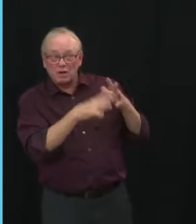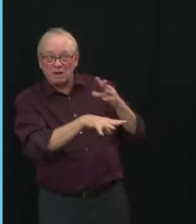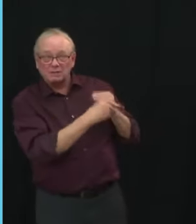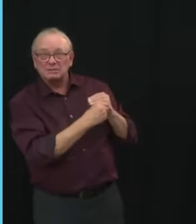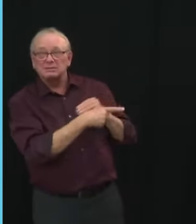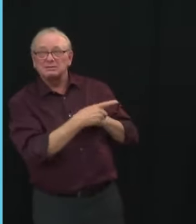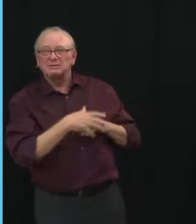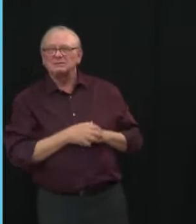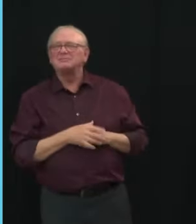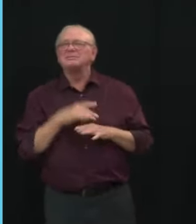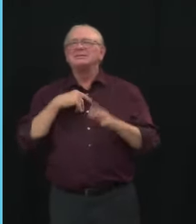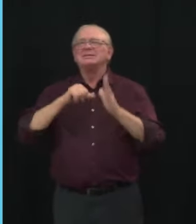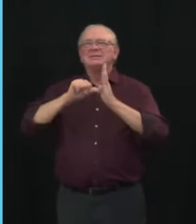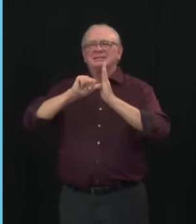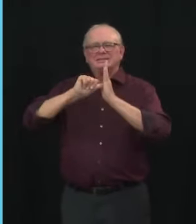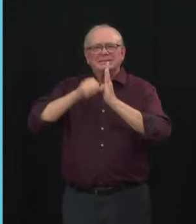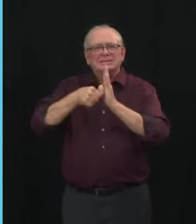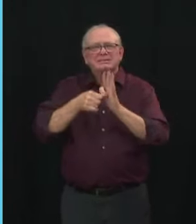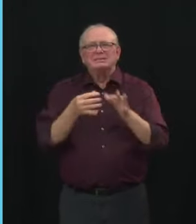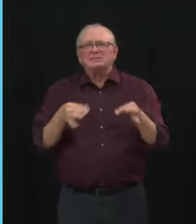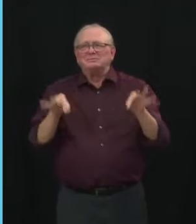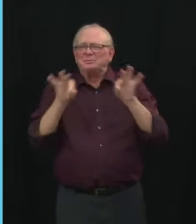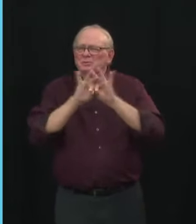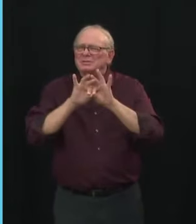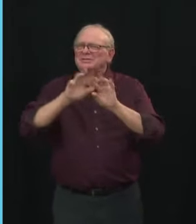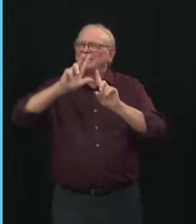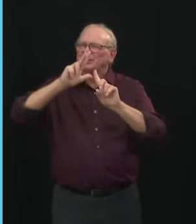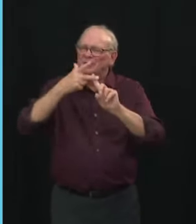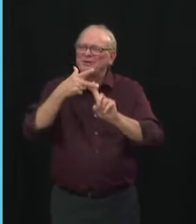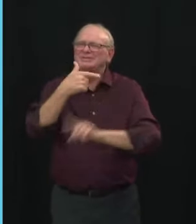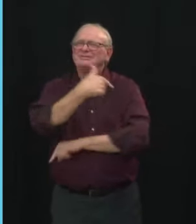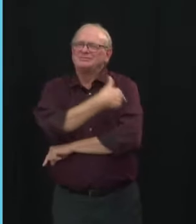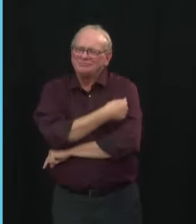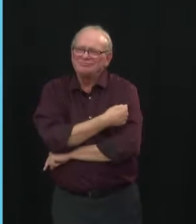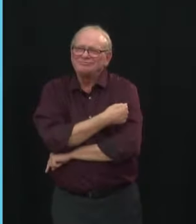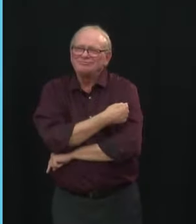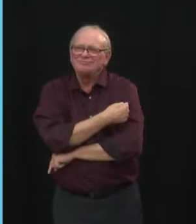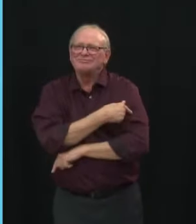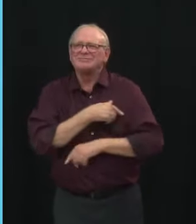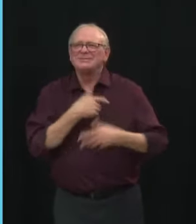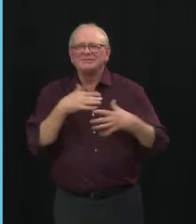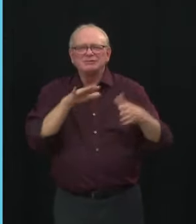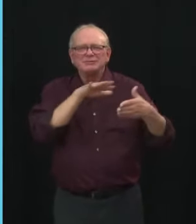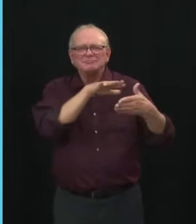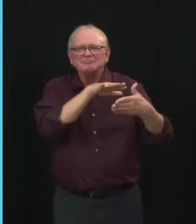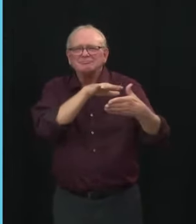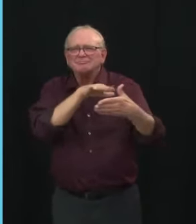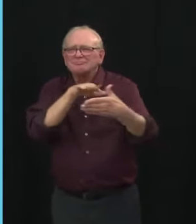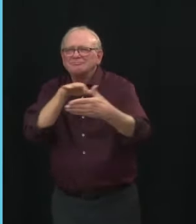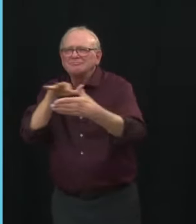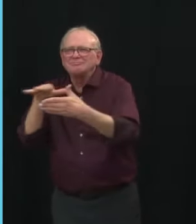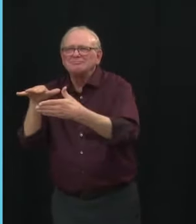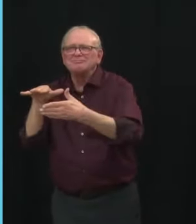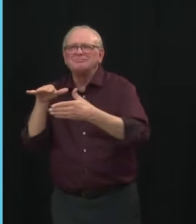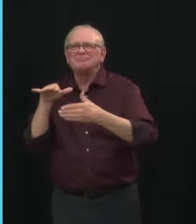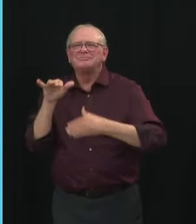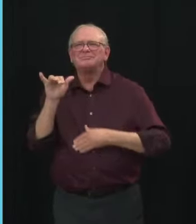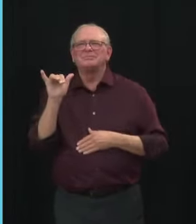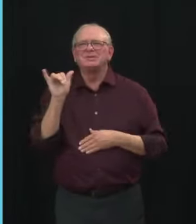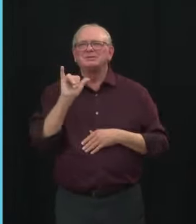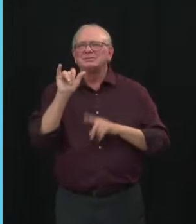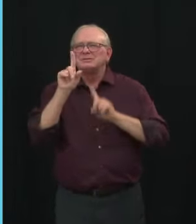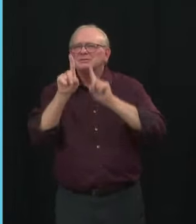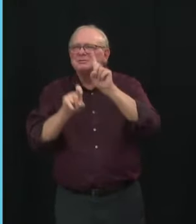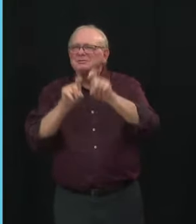dose, as well as the impact. Certainly there's been some work done with focus groups to understand what people are thinking about third doses, and